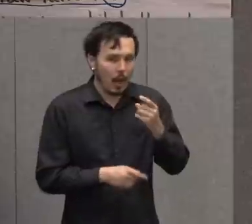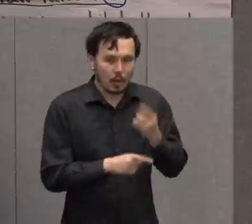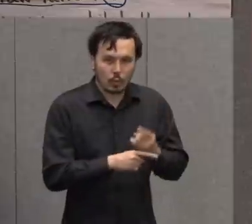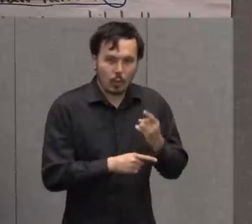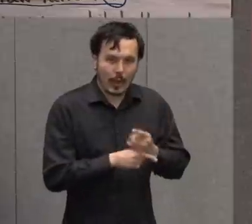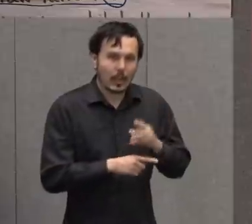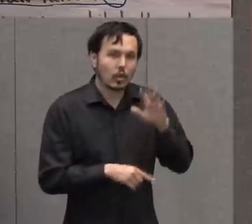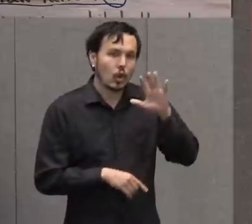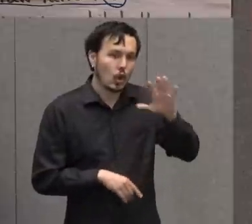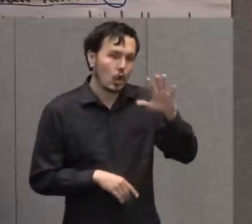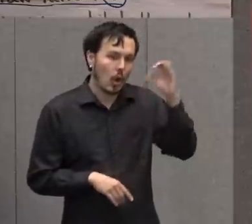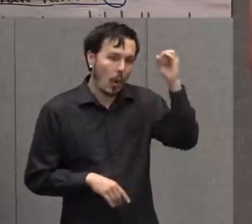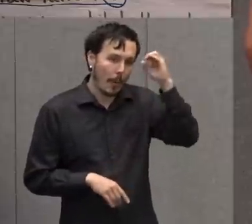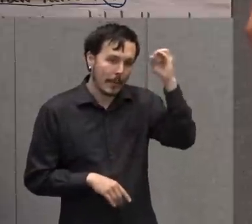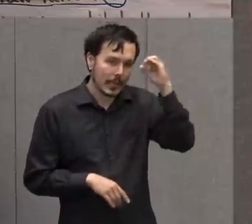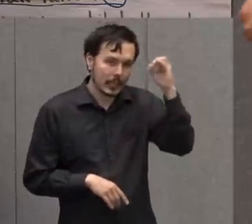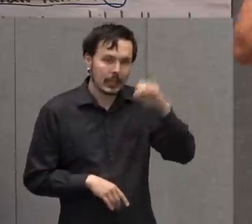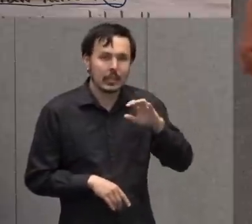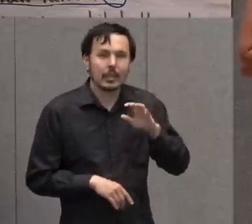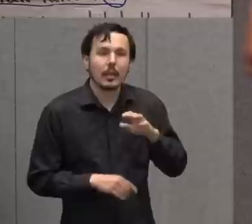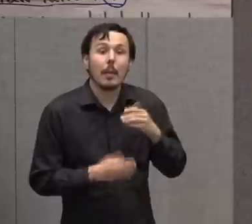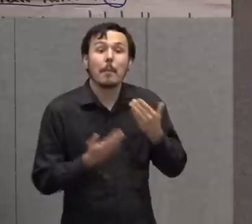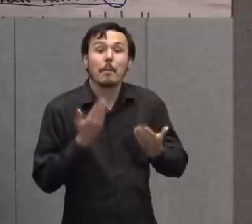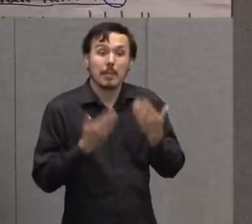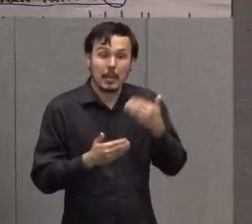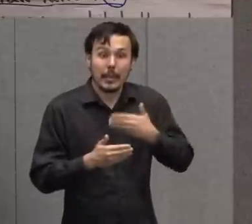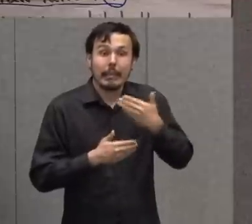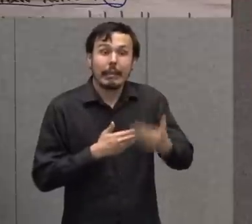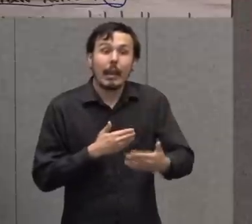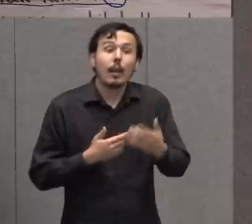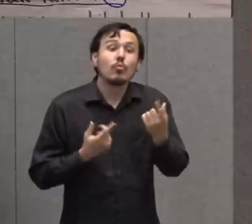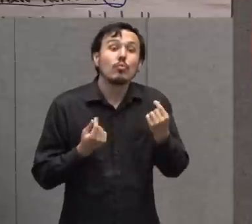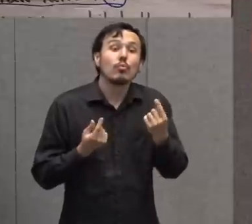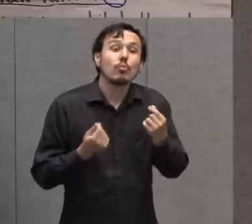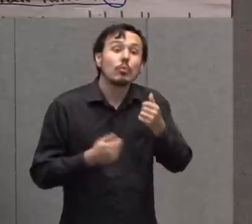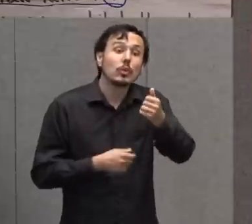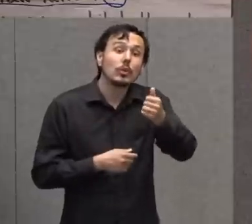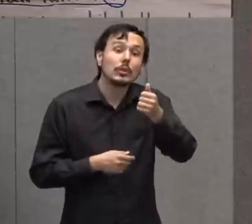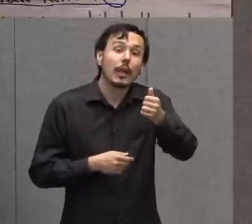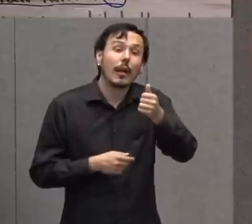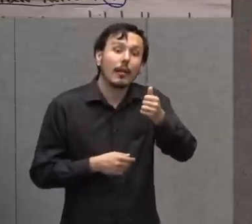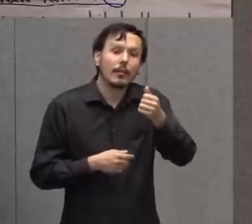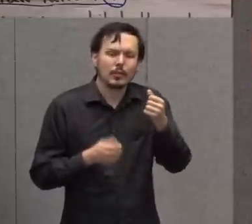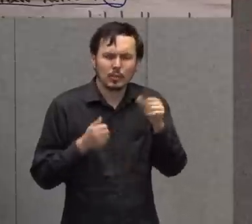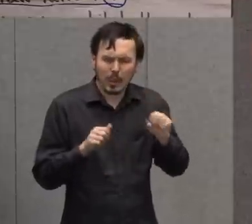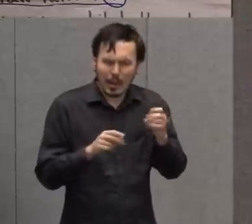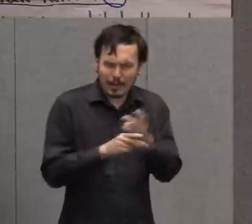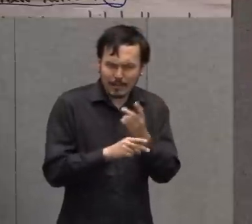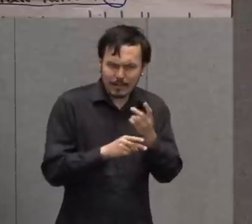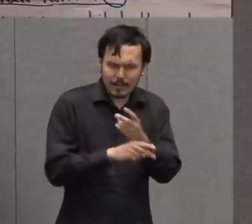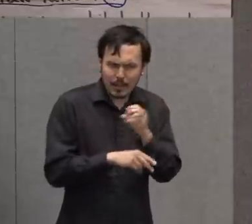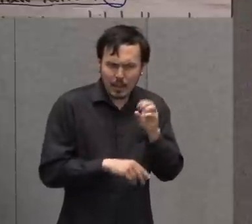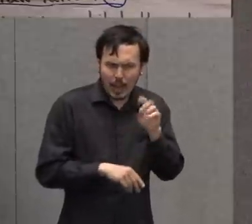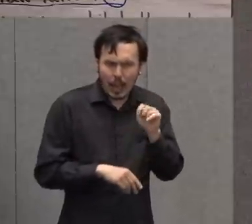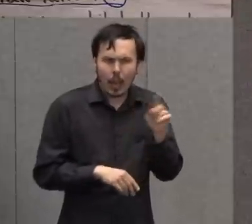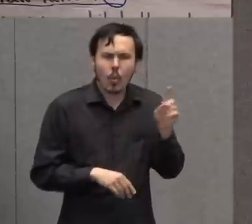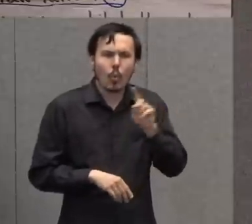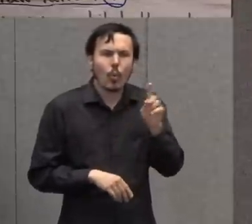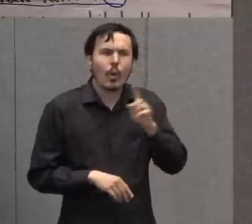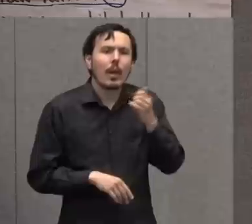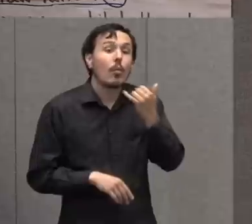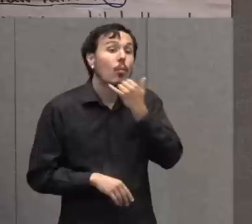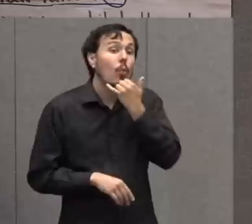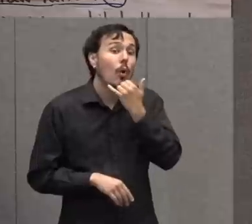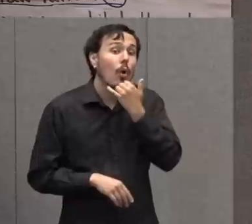thinking. And then maybe the step you could take now is to actually try to figure out where she went